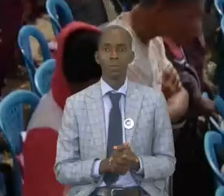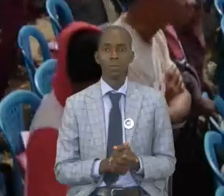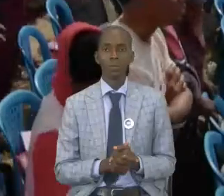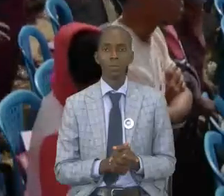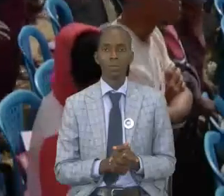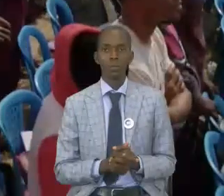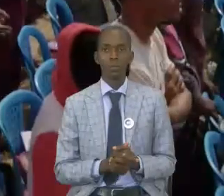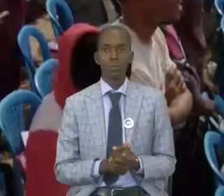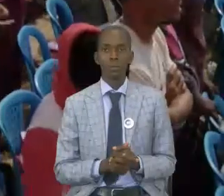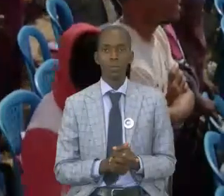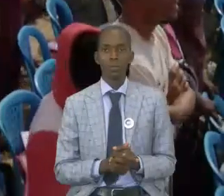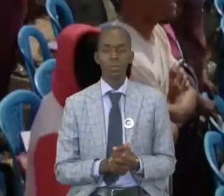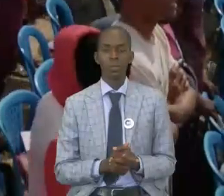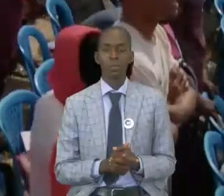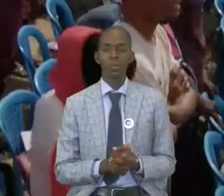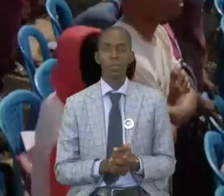Let's rise up.